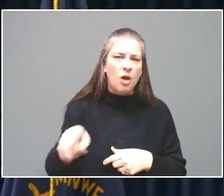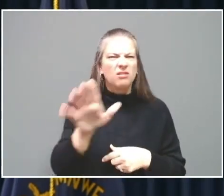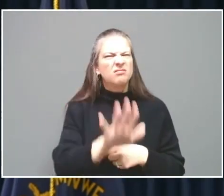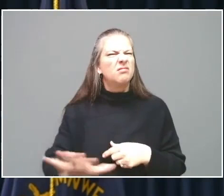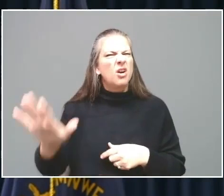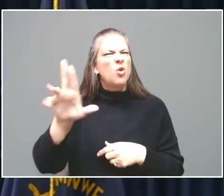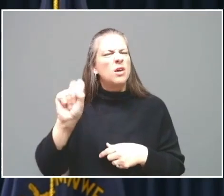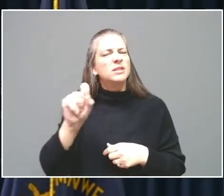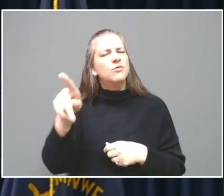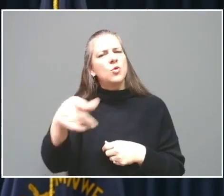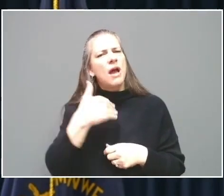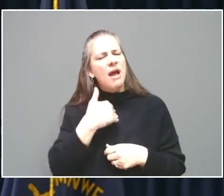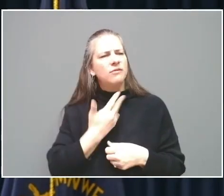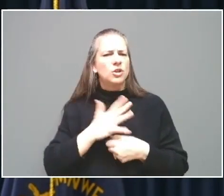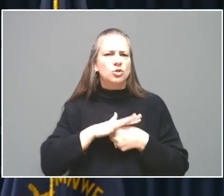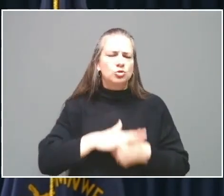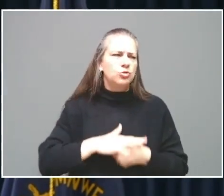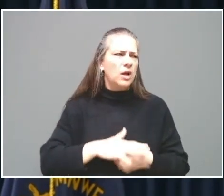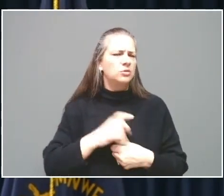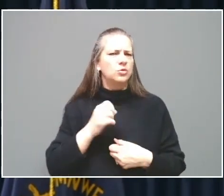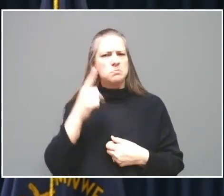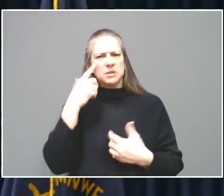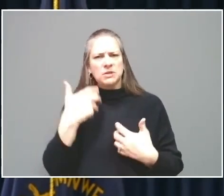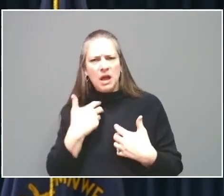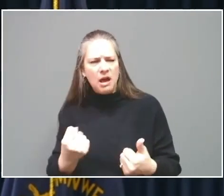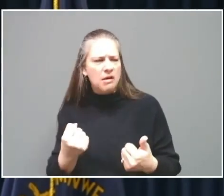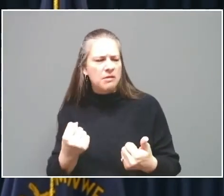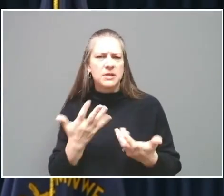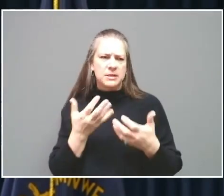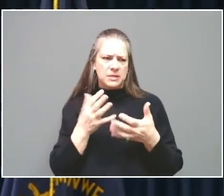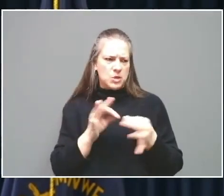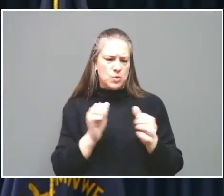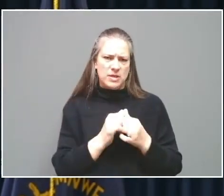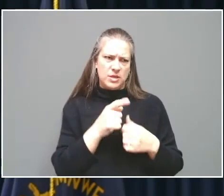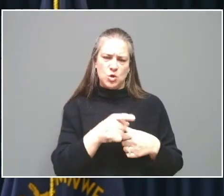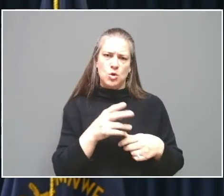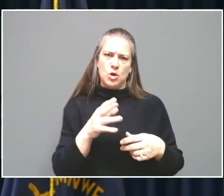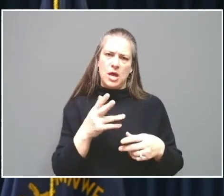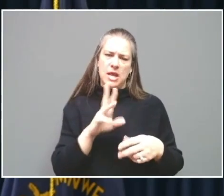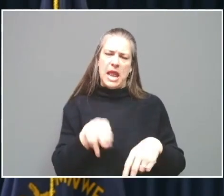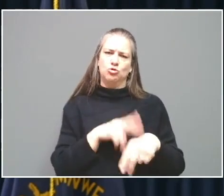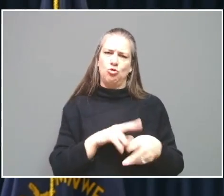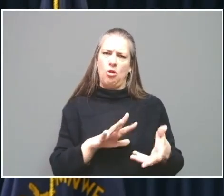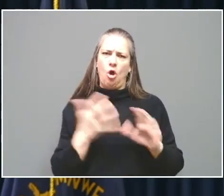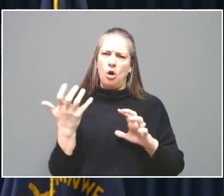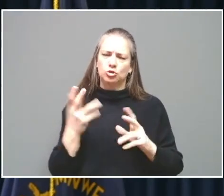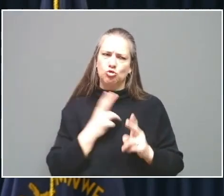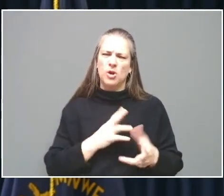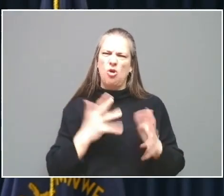other mental health concerns related to any natural or human-caused disaster. If you're struggling and you need help, please reach